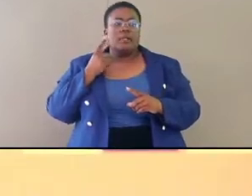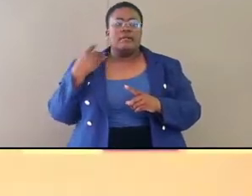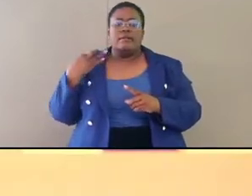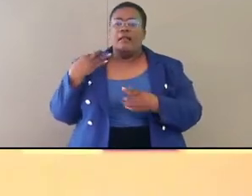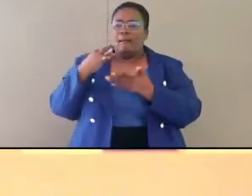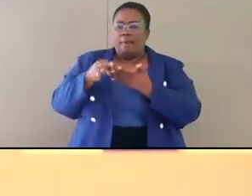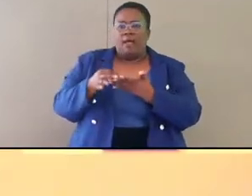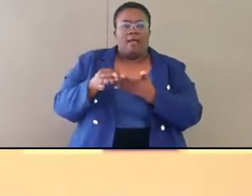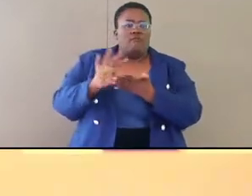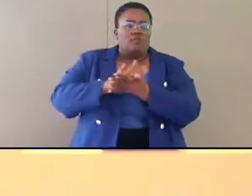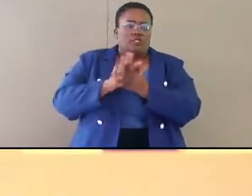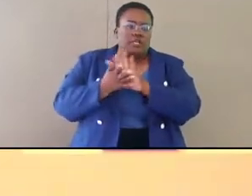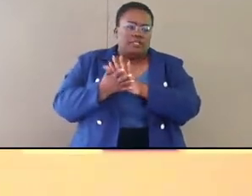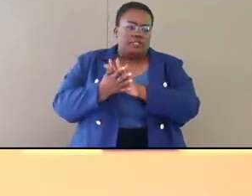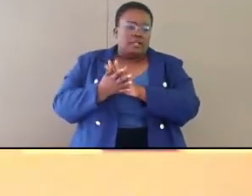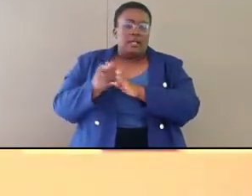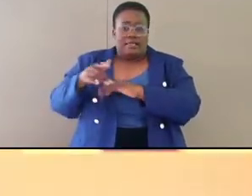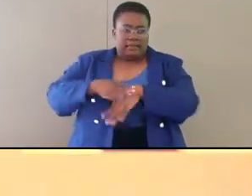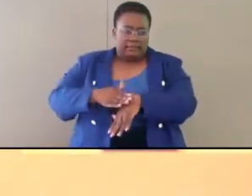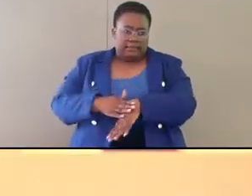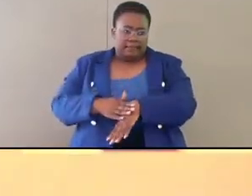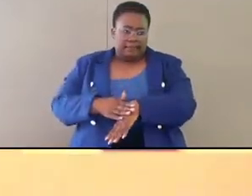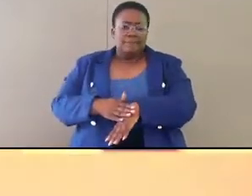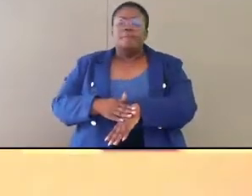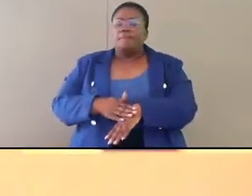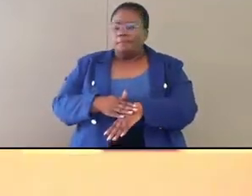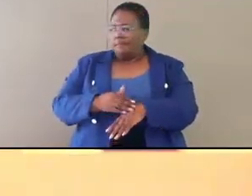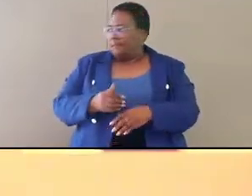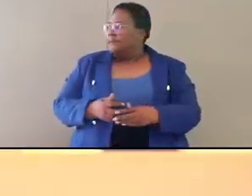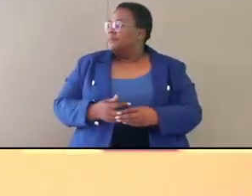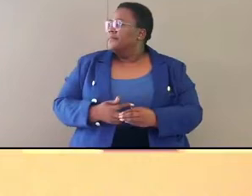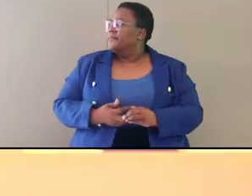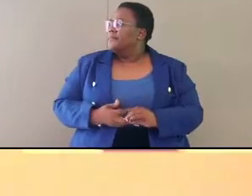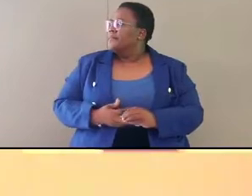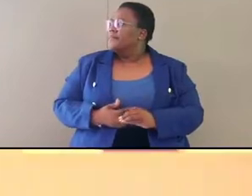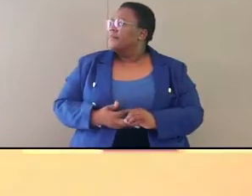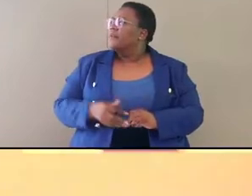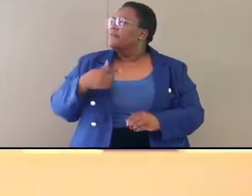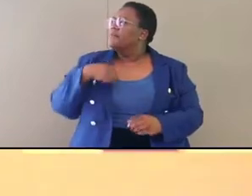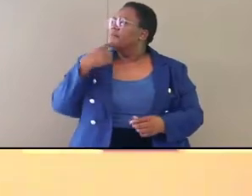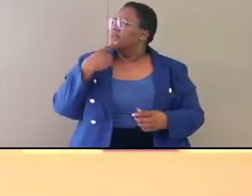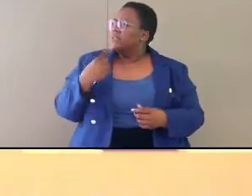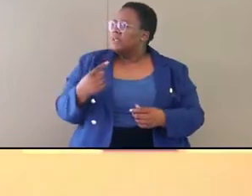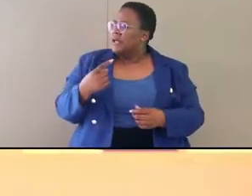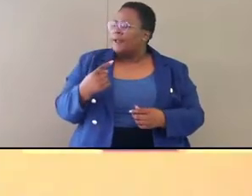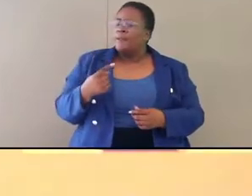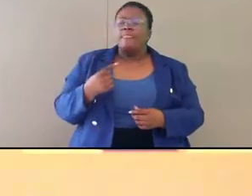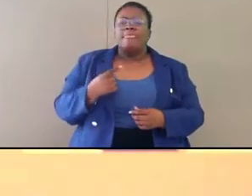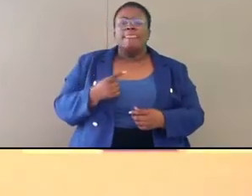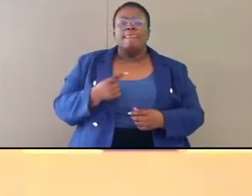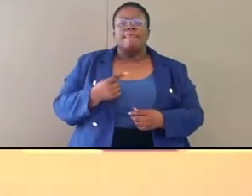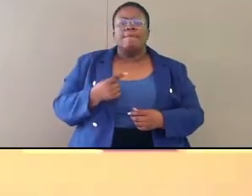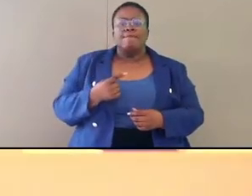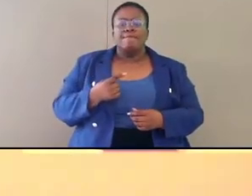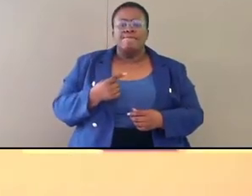well I say to the department I've been telling them for all who care to know I say guys we deal with